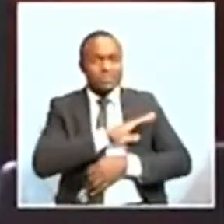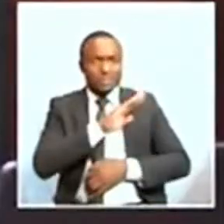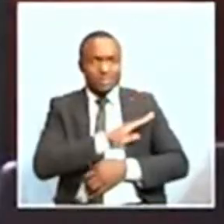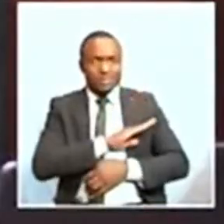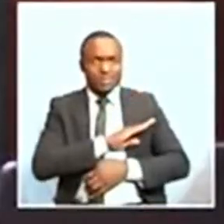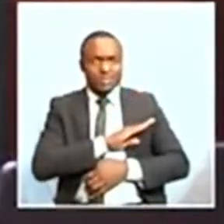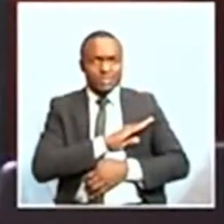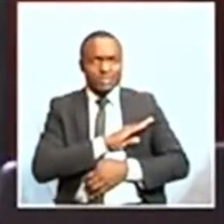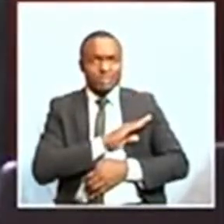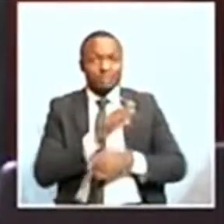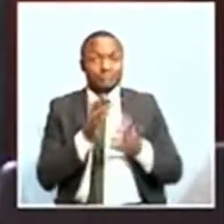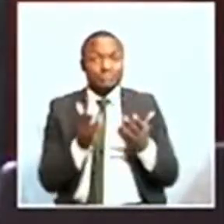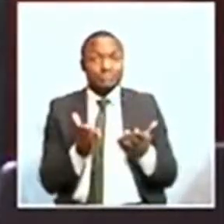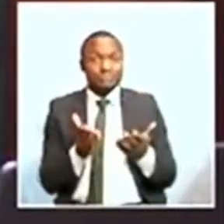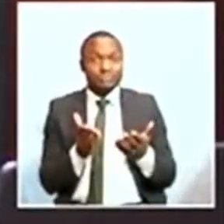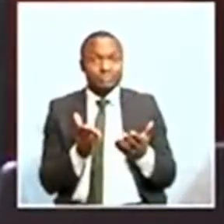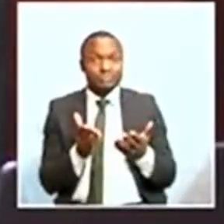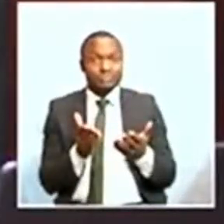House?